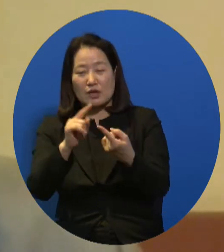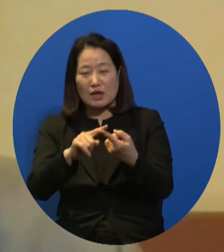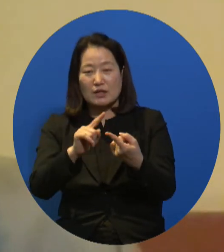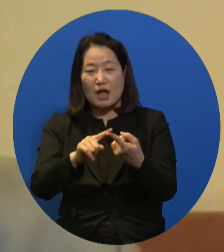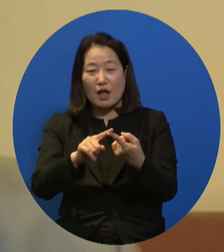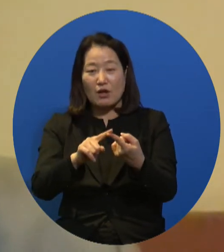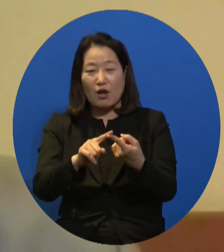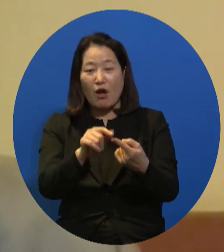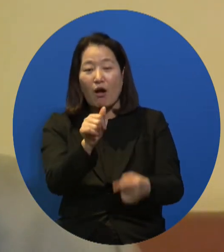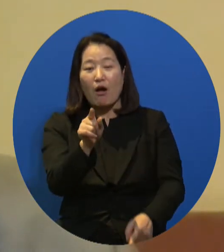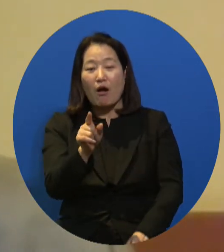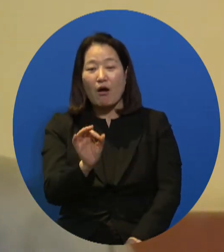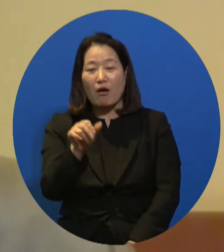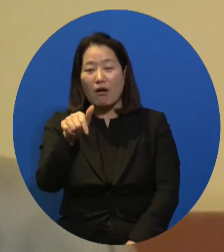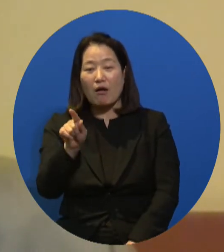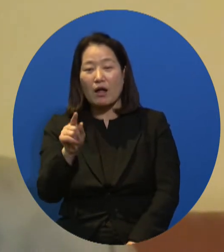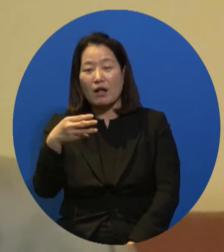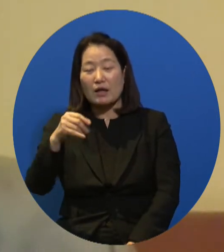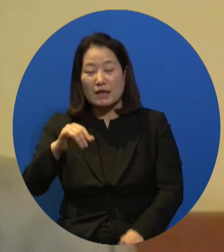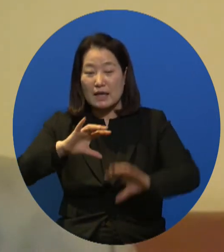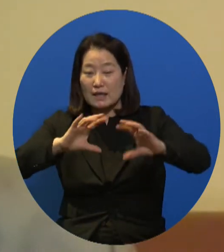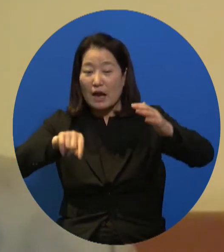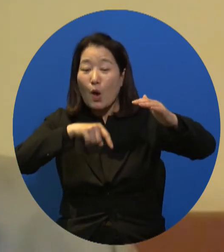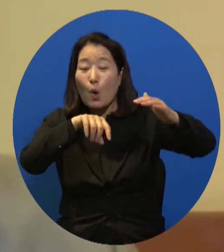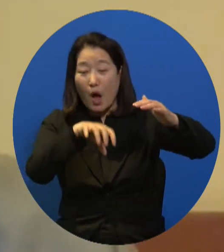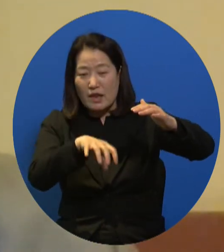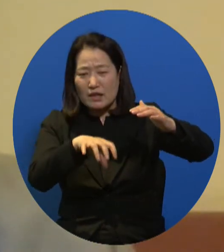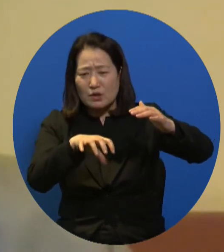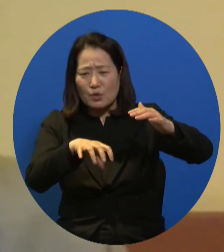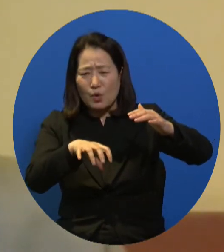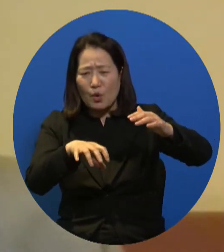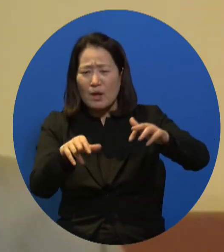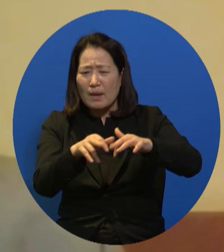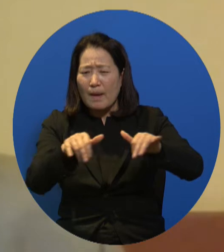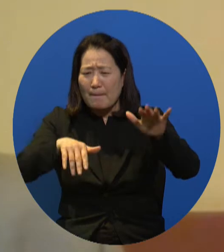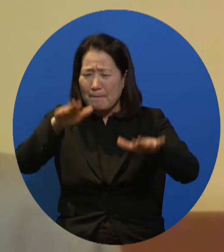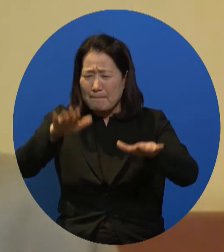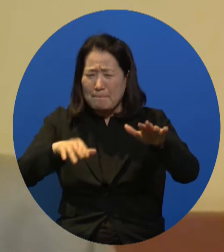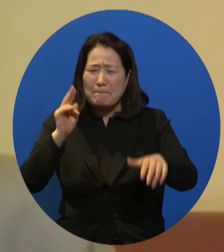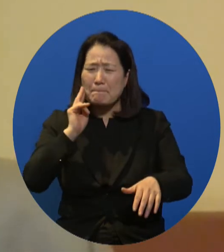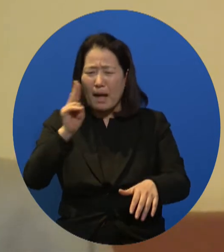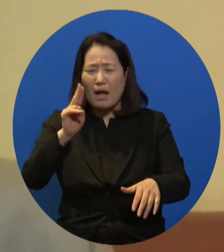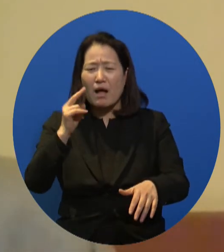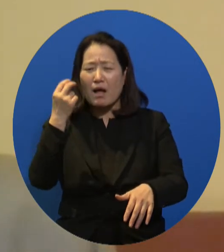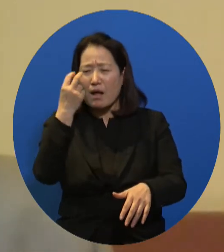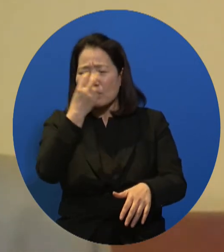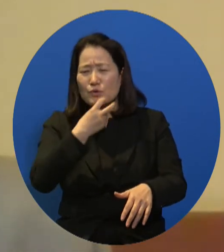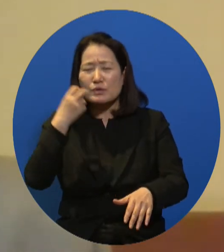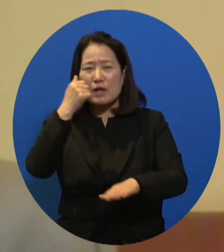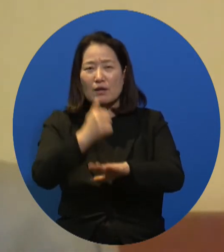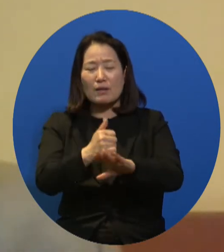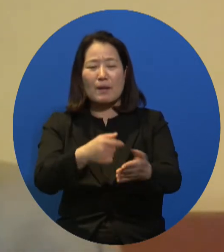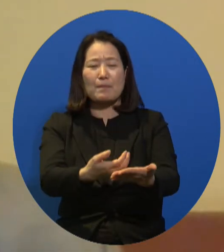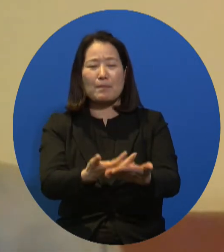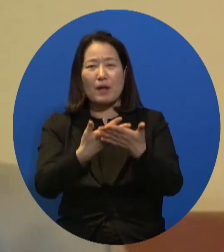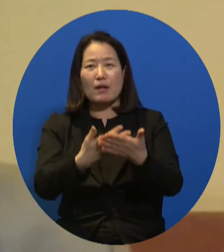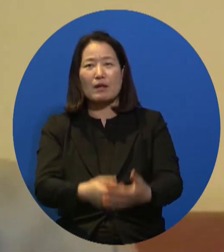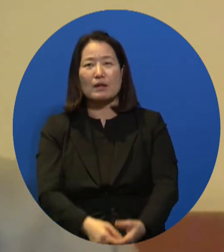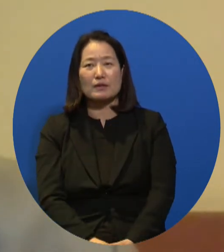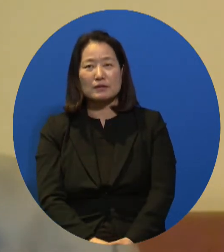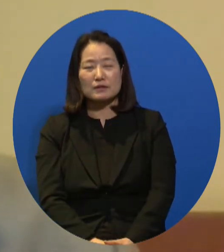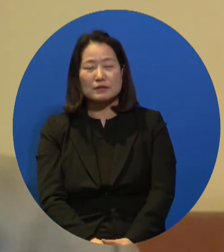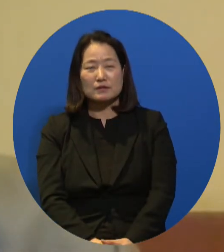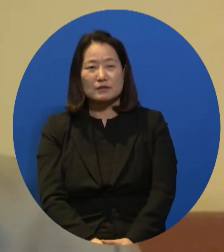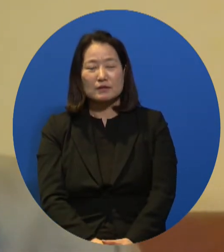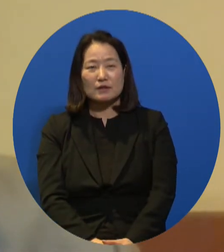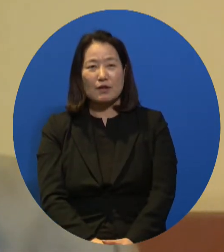Despite being one of the first countries in the world to ratify the CRPD in 2007, my organisation